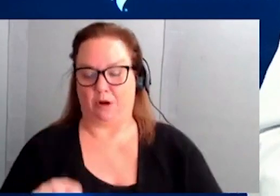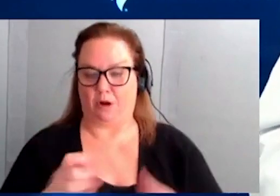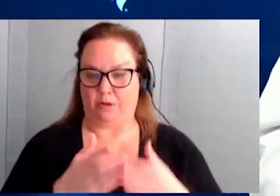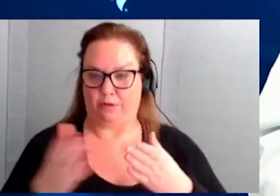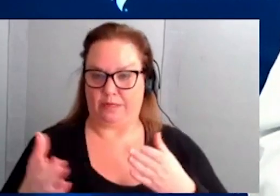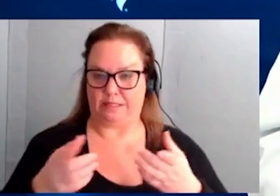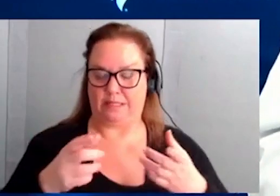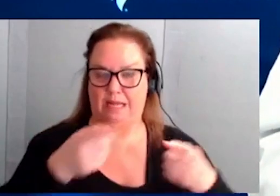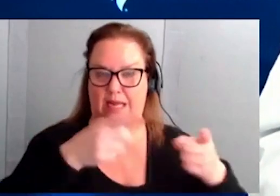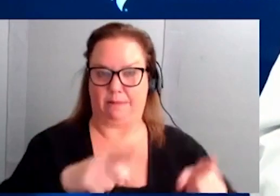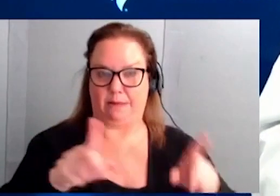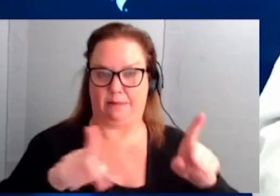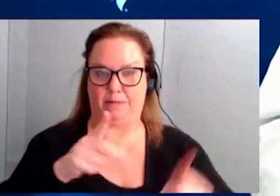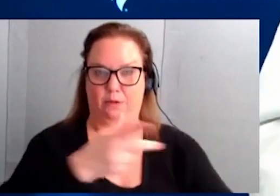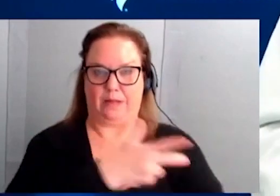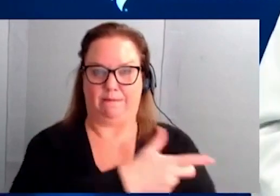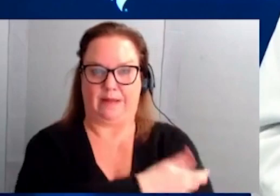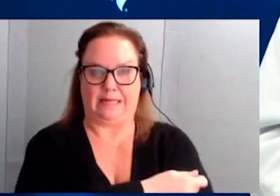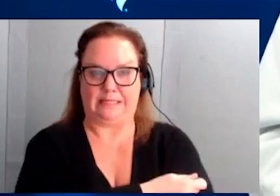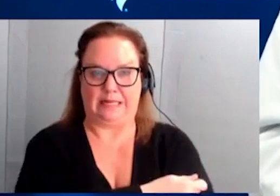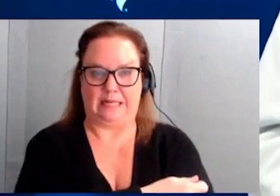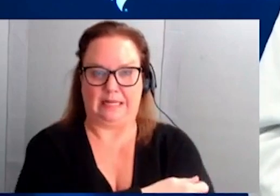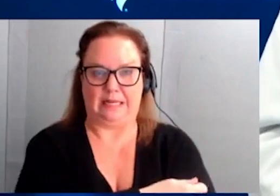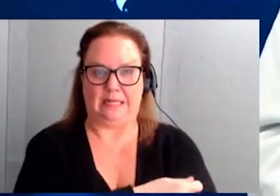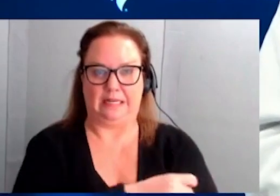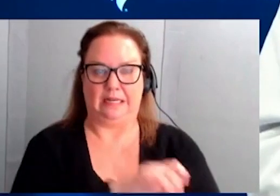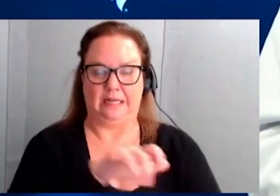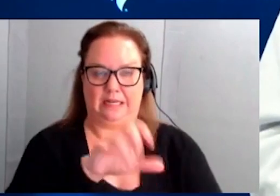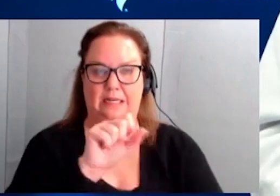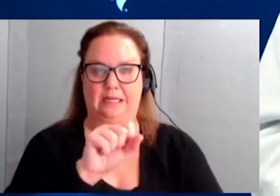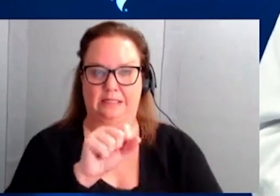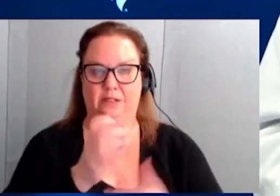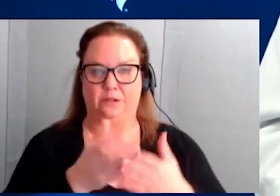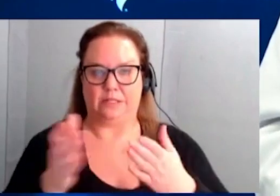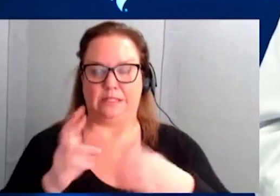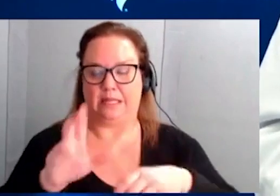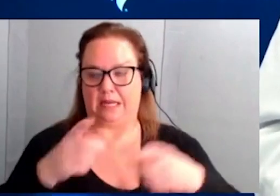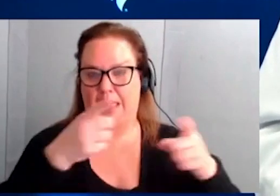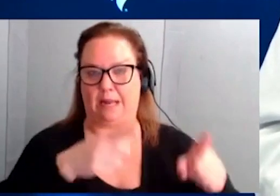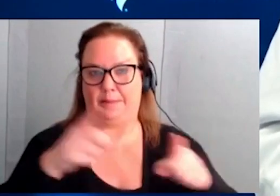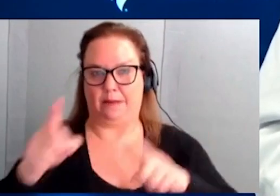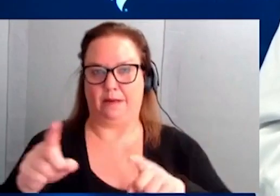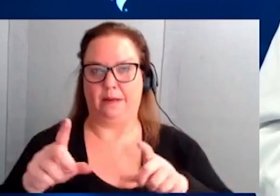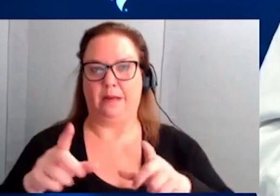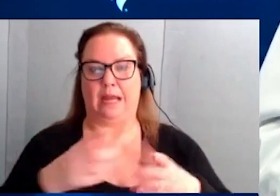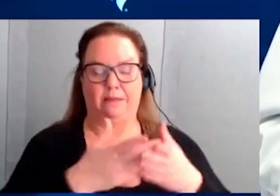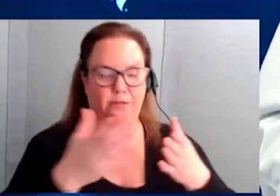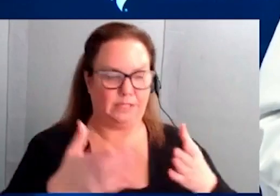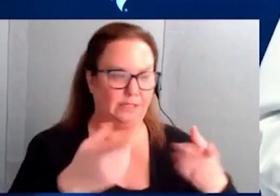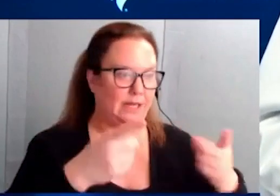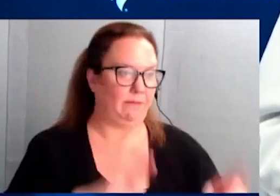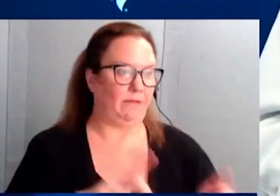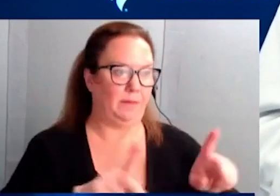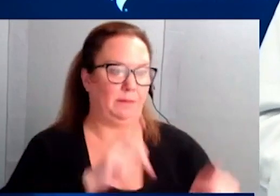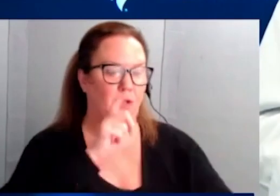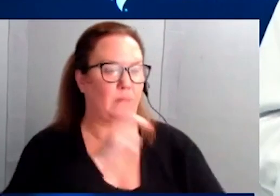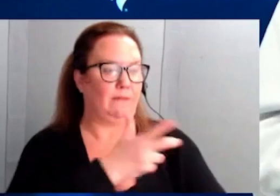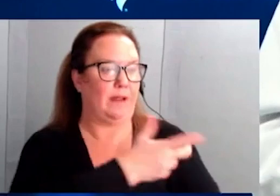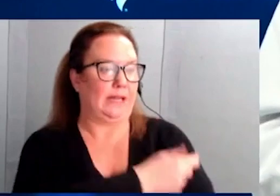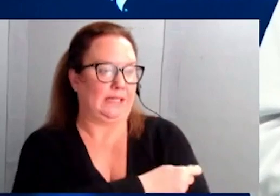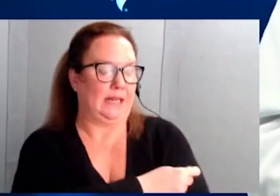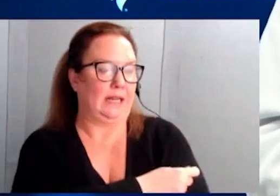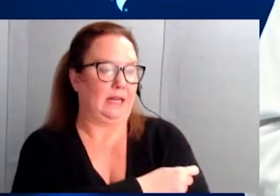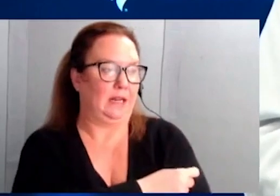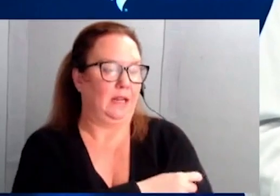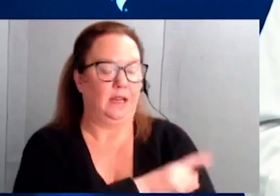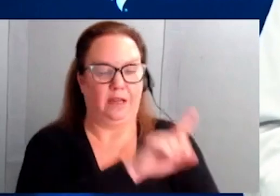who get vaccinated? The answer is, well, of course there are, because there are things that happen to people who don't get vaccinated. And the question you have to ask yourself